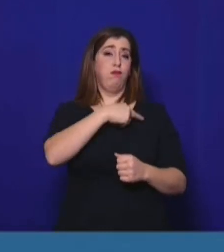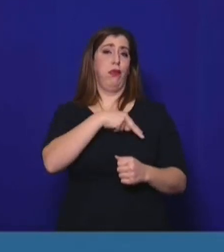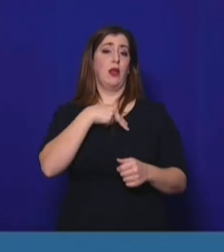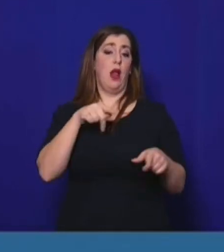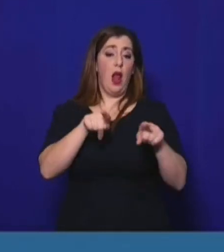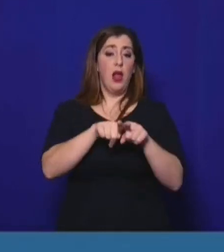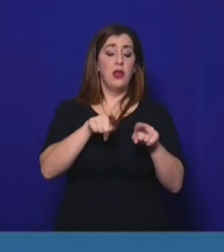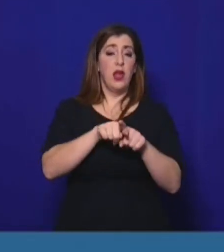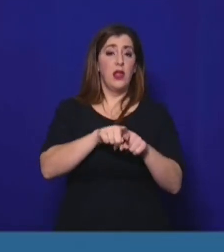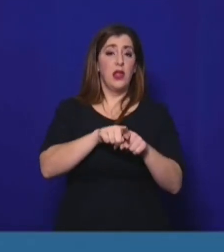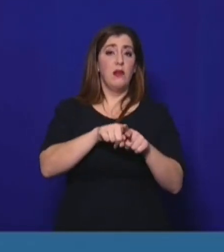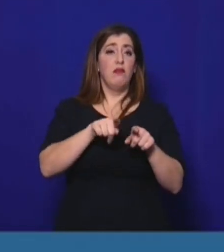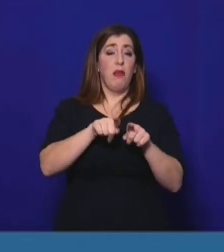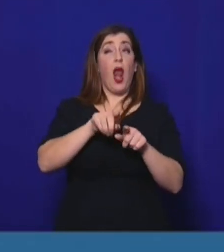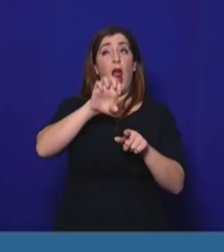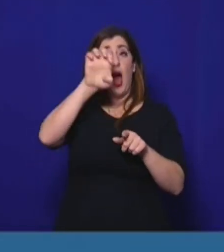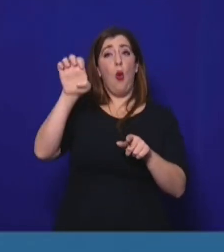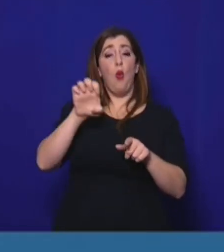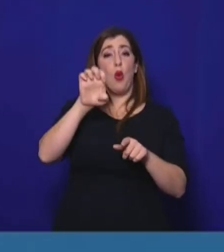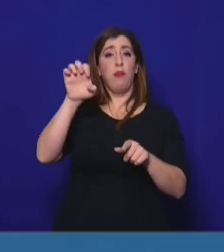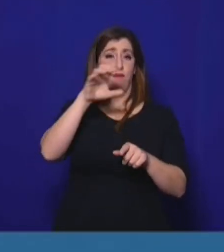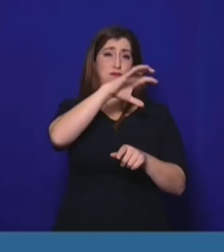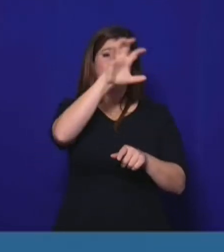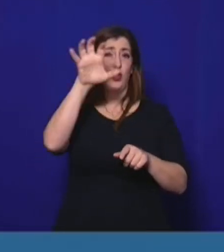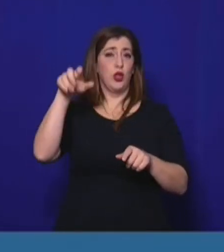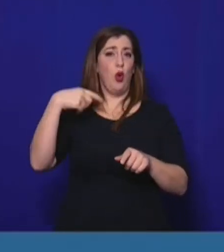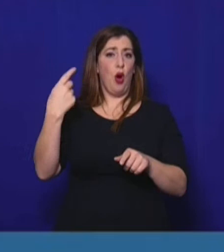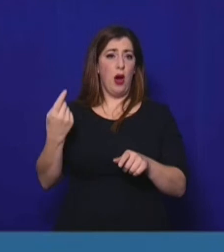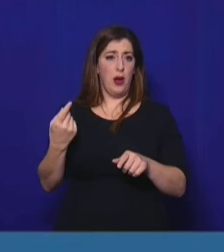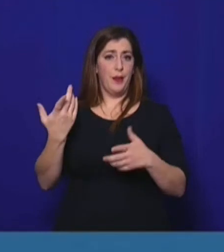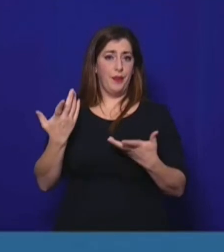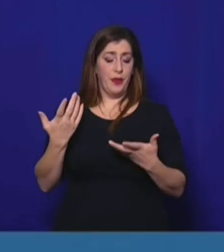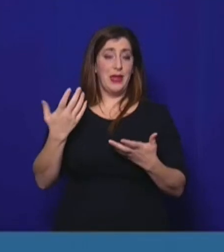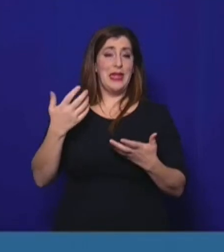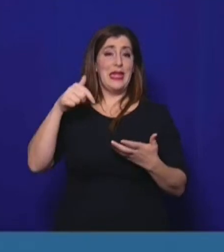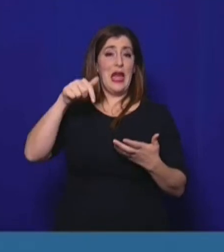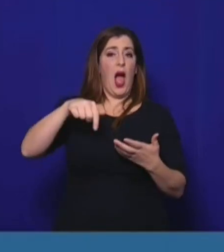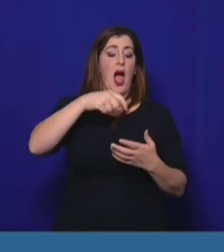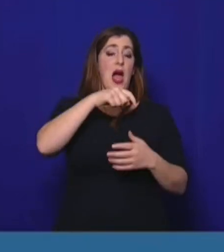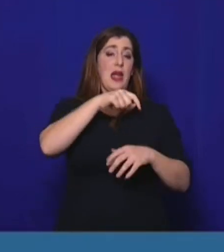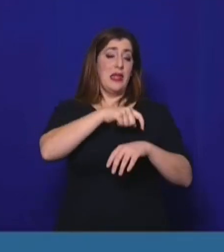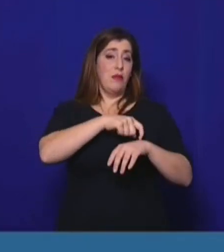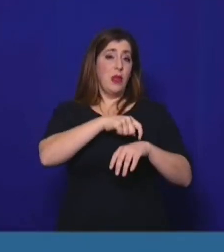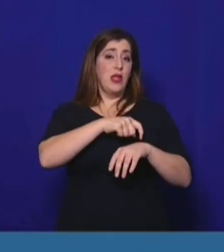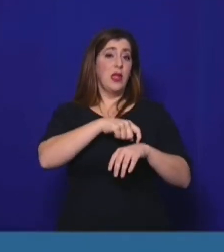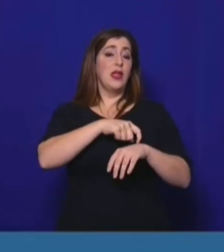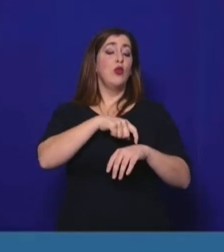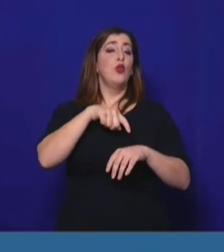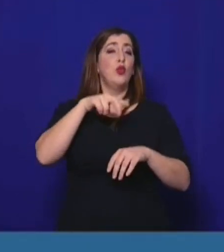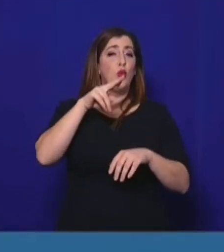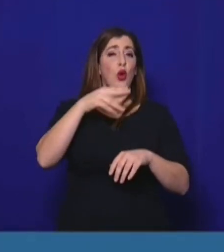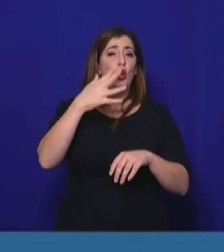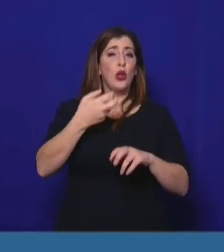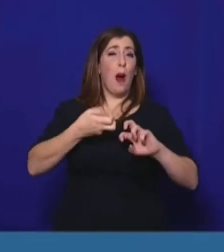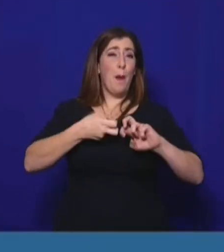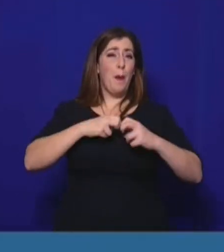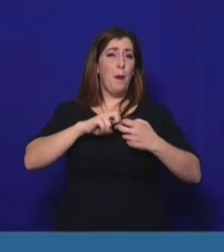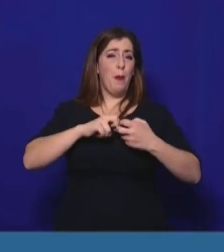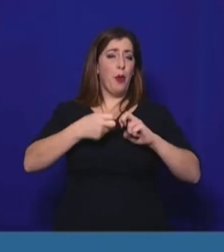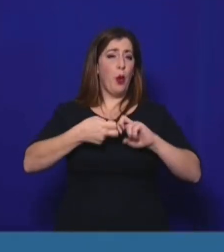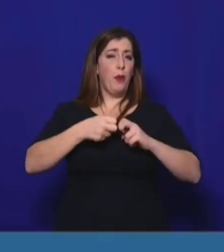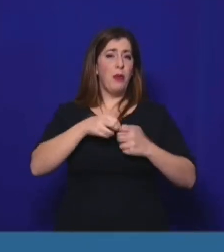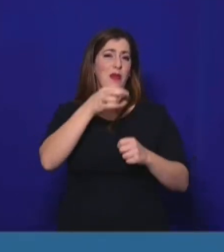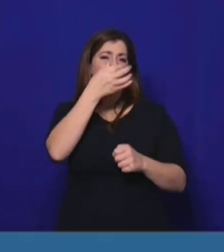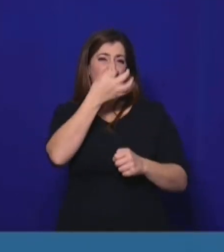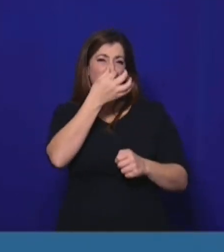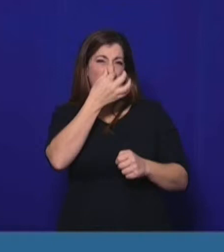nafu li anka bħal dan iż-żmien is-soltu wkoll li kollna l-każijiet tal-influenza li jibdew tilgħin. Dit darba il-każijiet